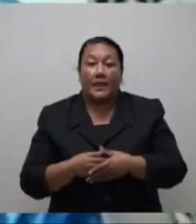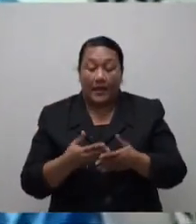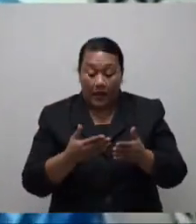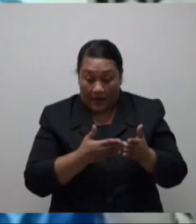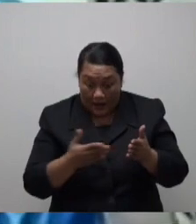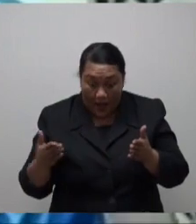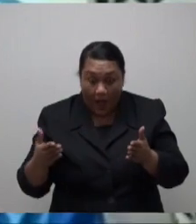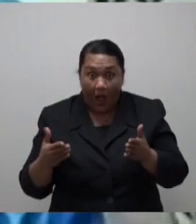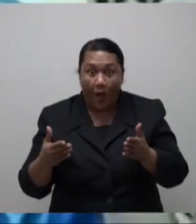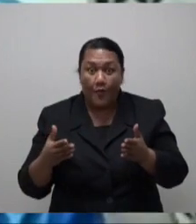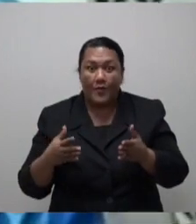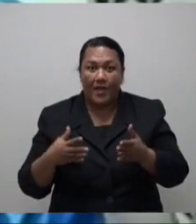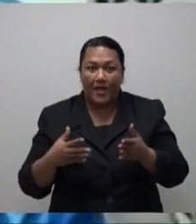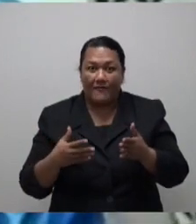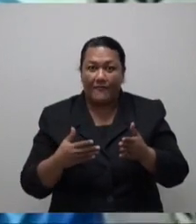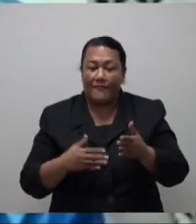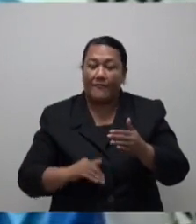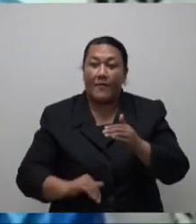cumulatively